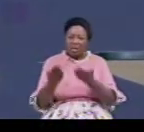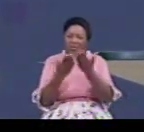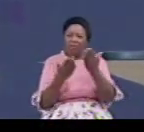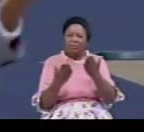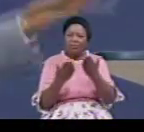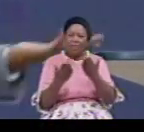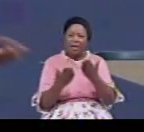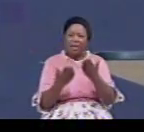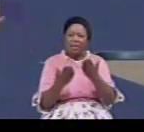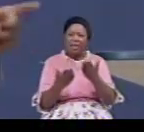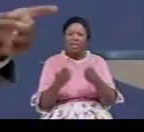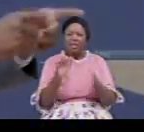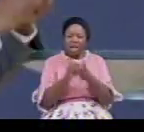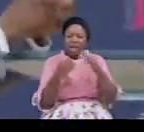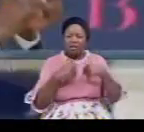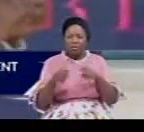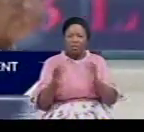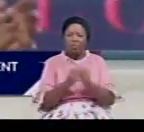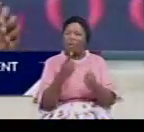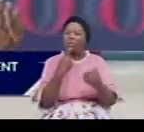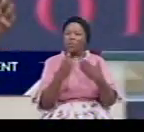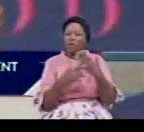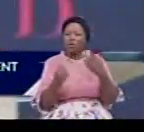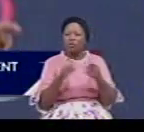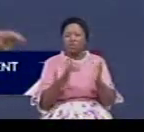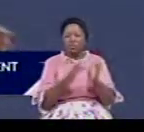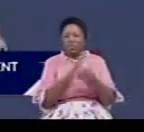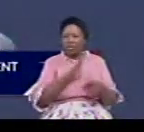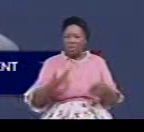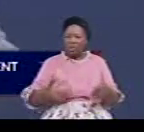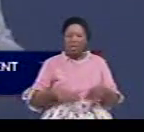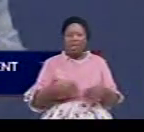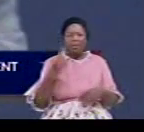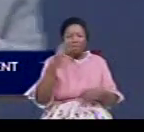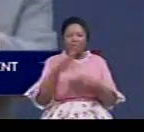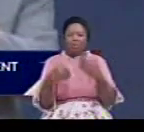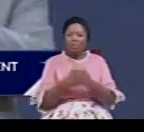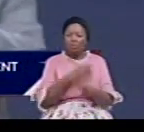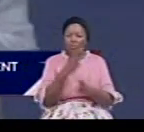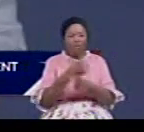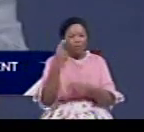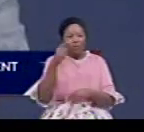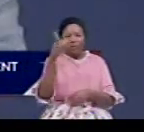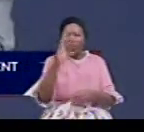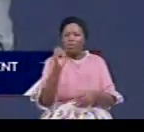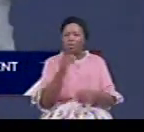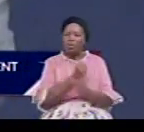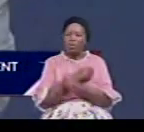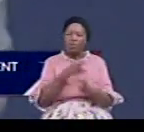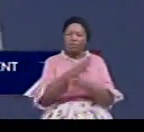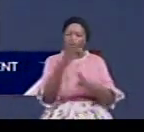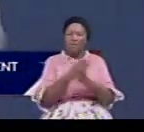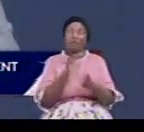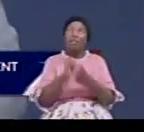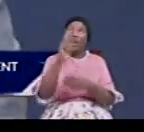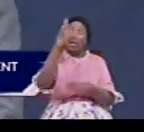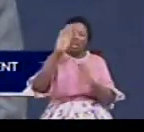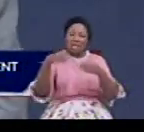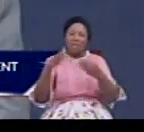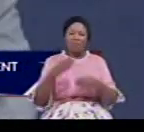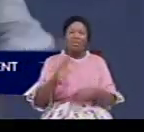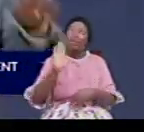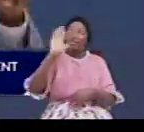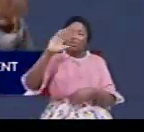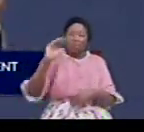of Christ for the whole world. For God so loved the world that he gave his only begotten